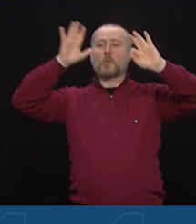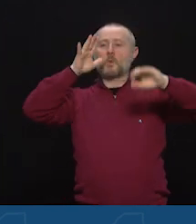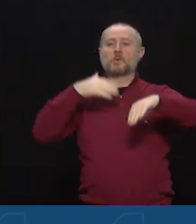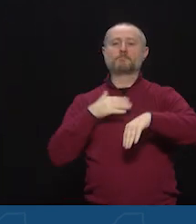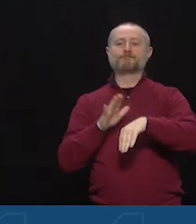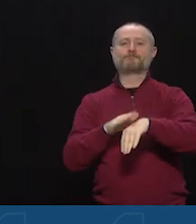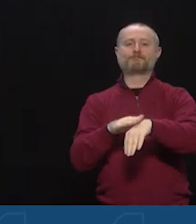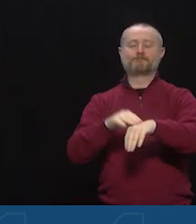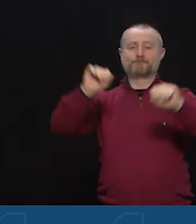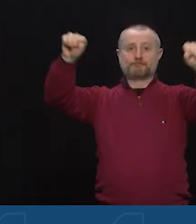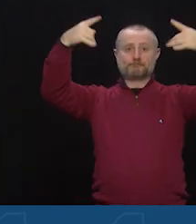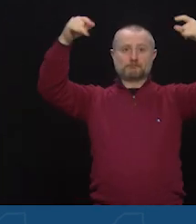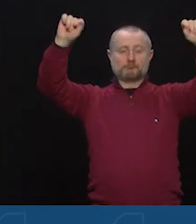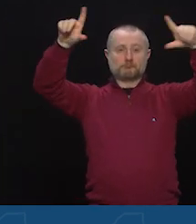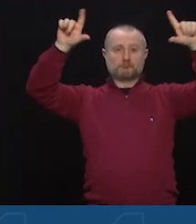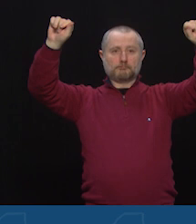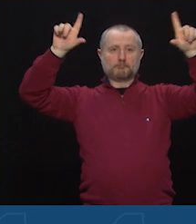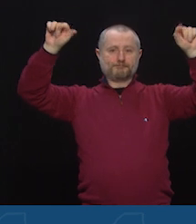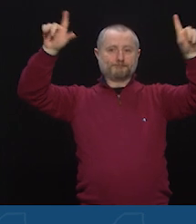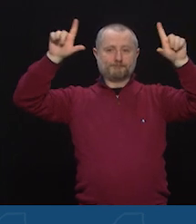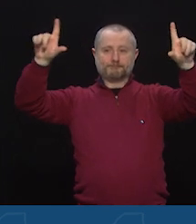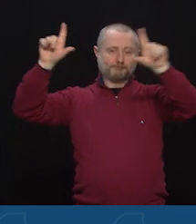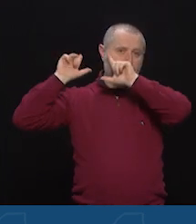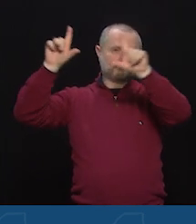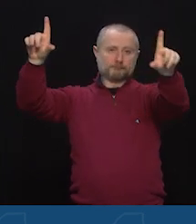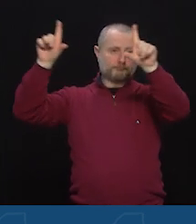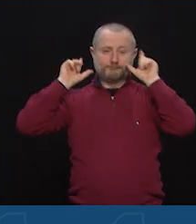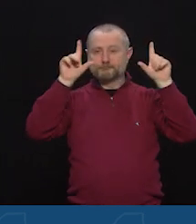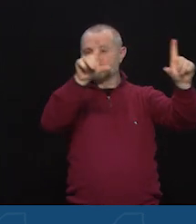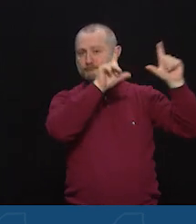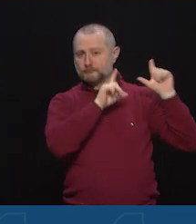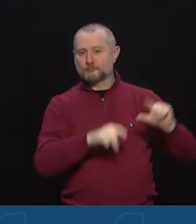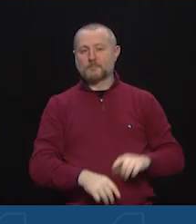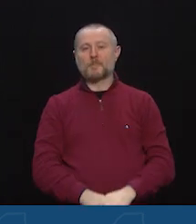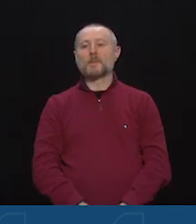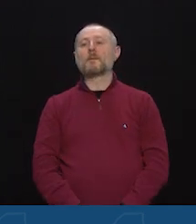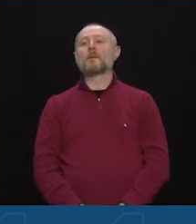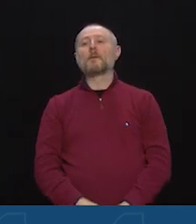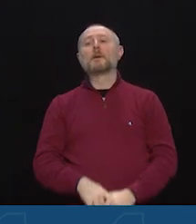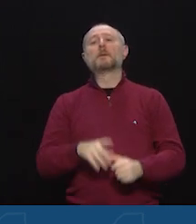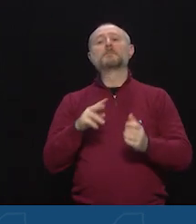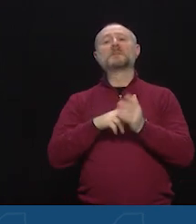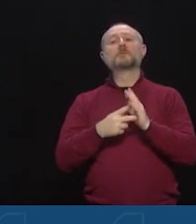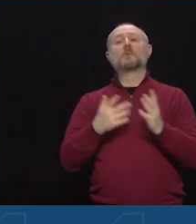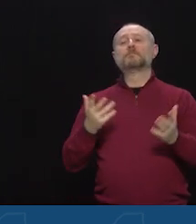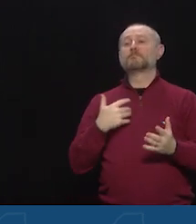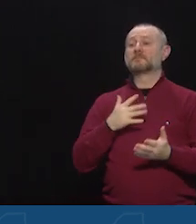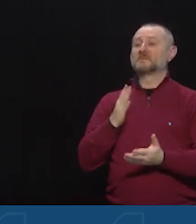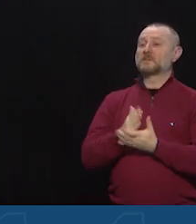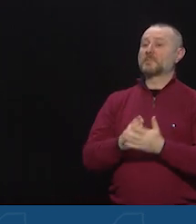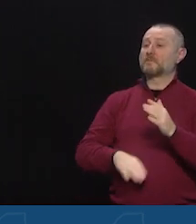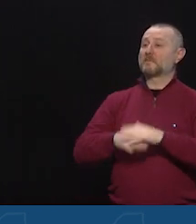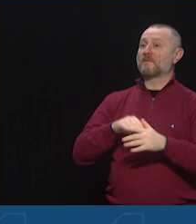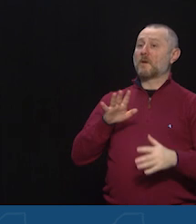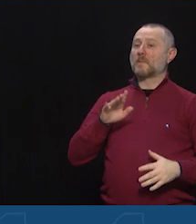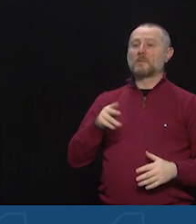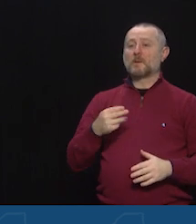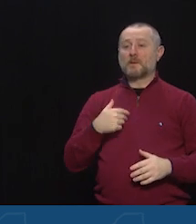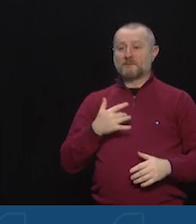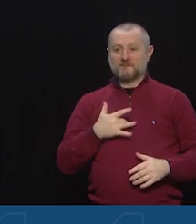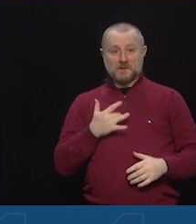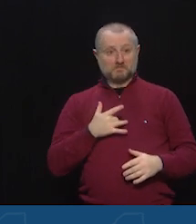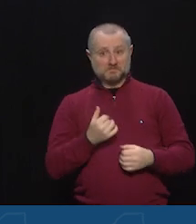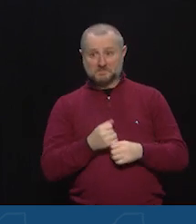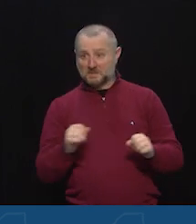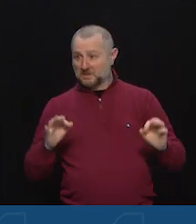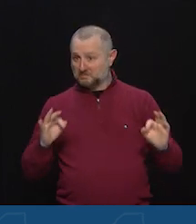our roads and our parkways. And they're only going to be lifted when we believe that it's safe to do so. I personally have